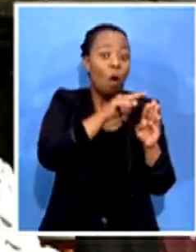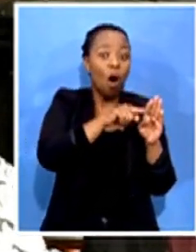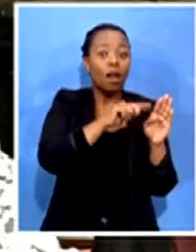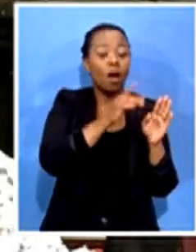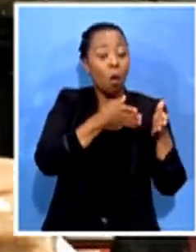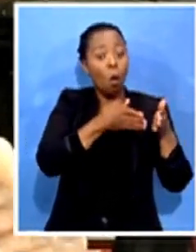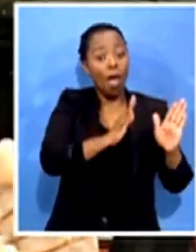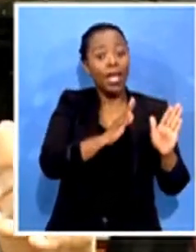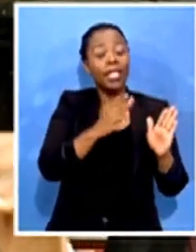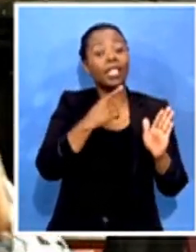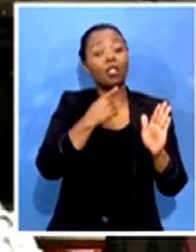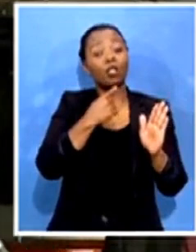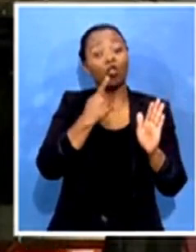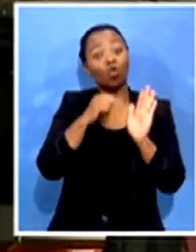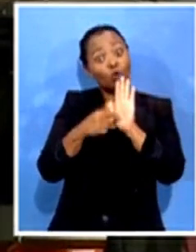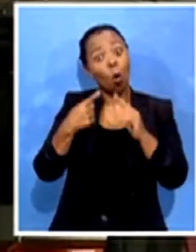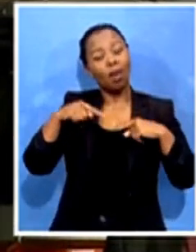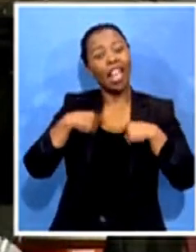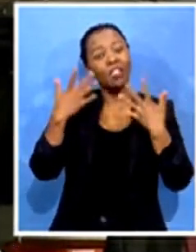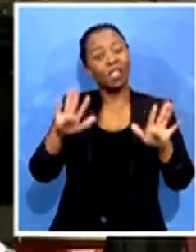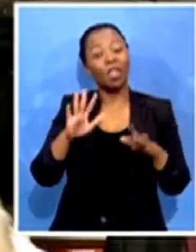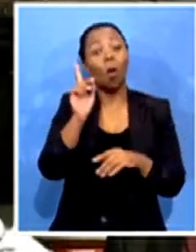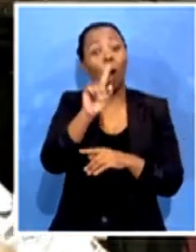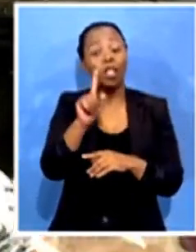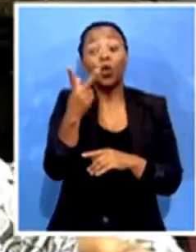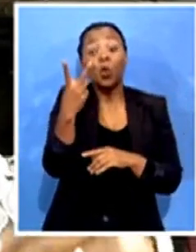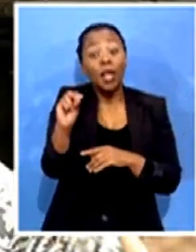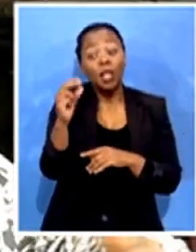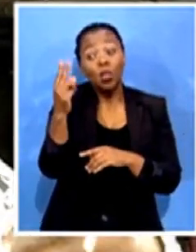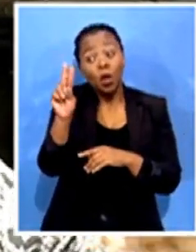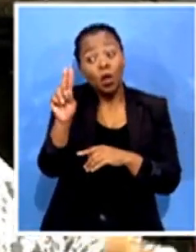2021 the country would be at a certain level. You know that